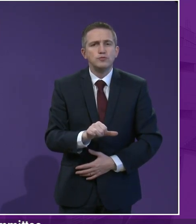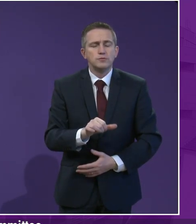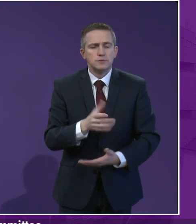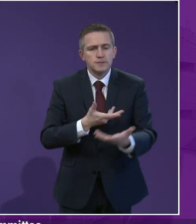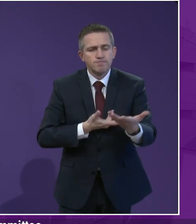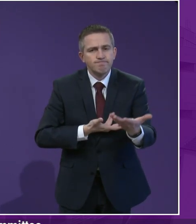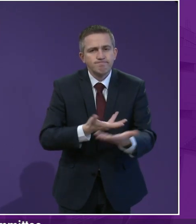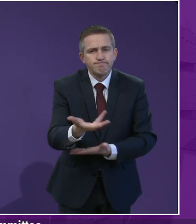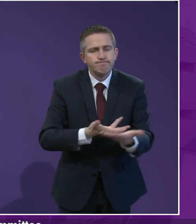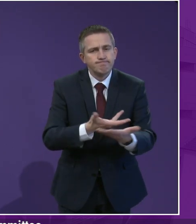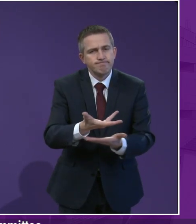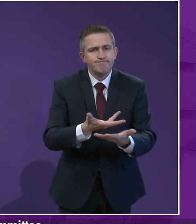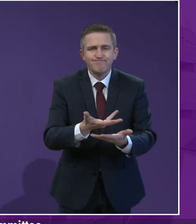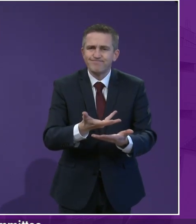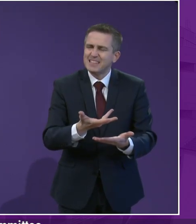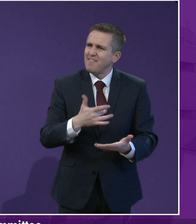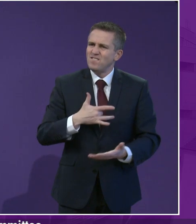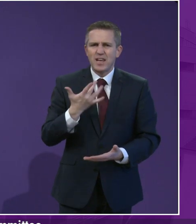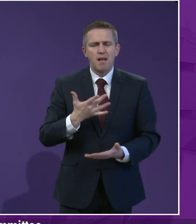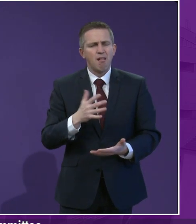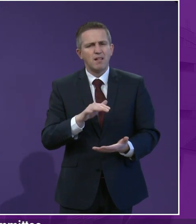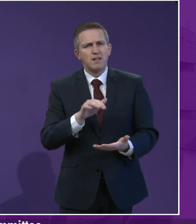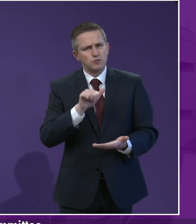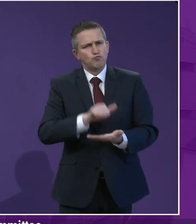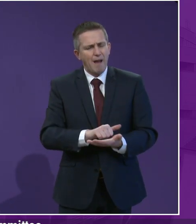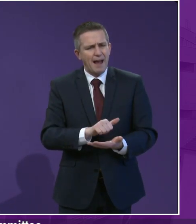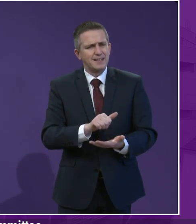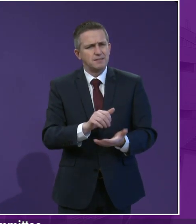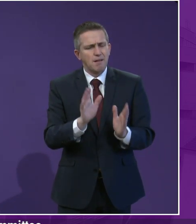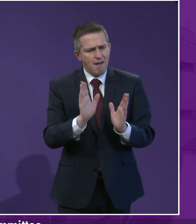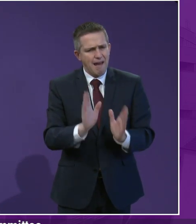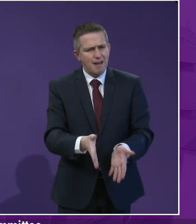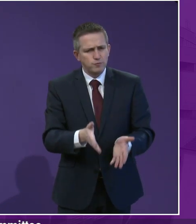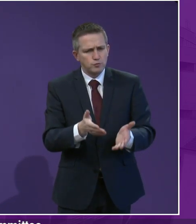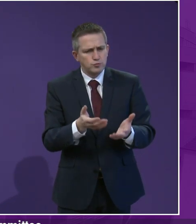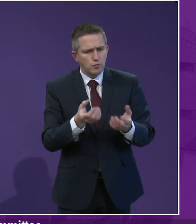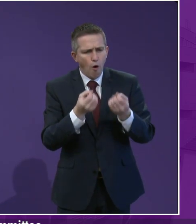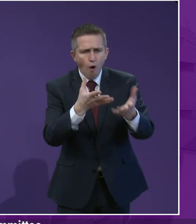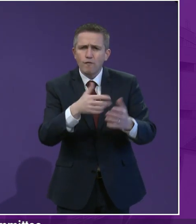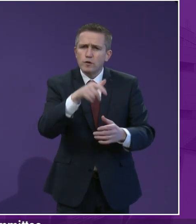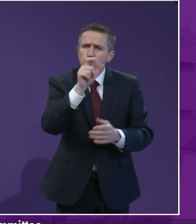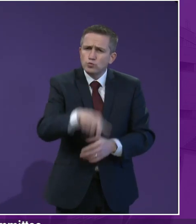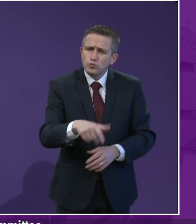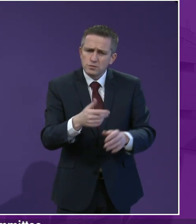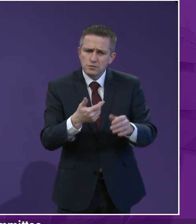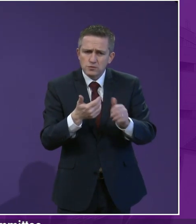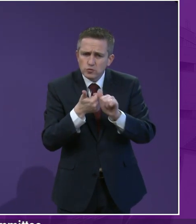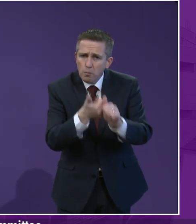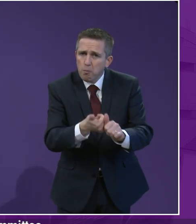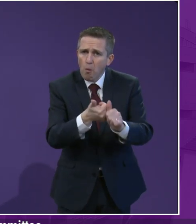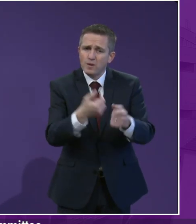these specialist services. But you know, I always feel